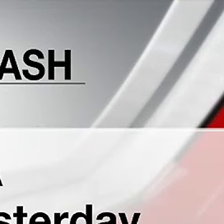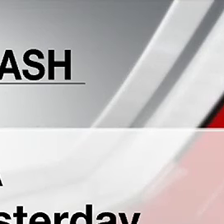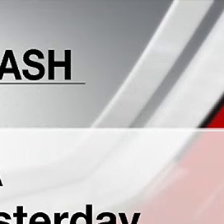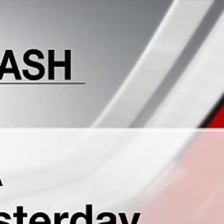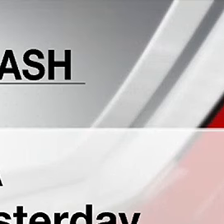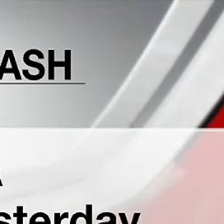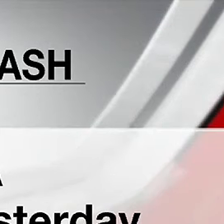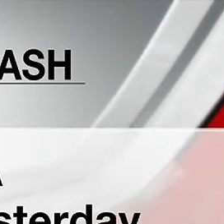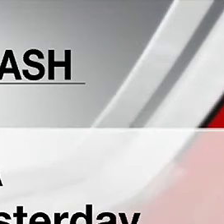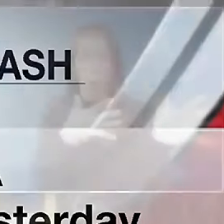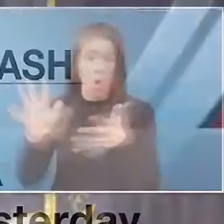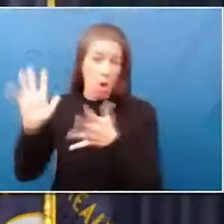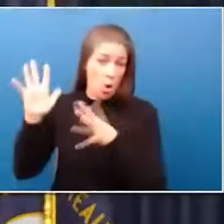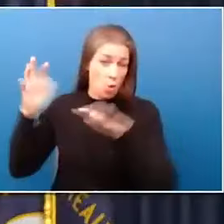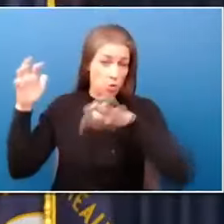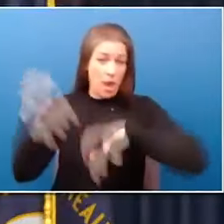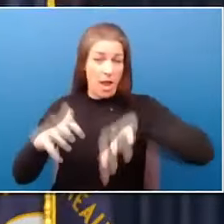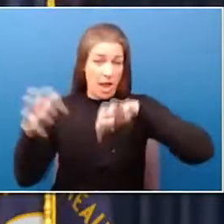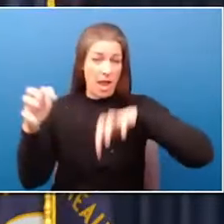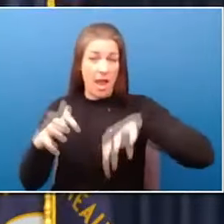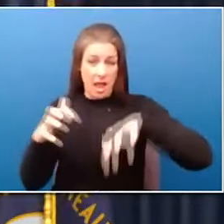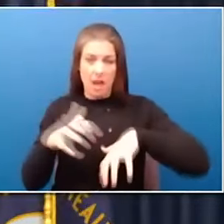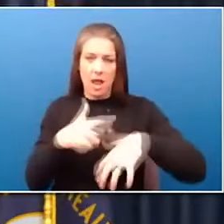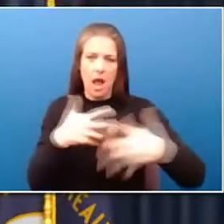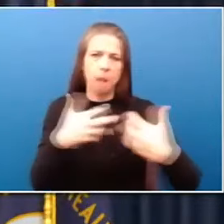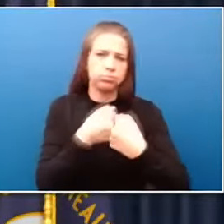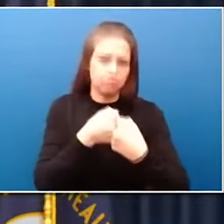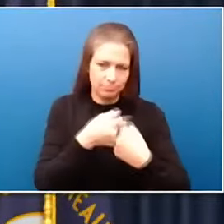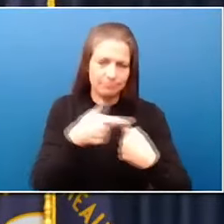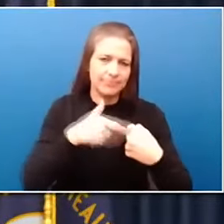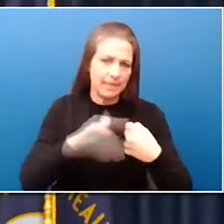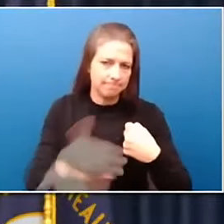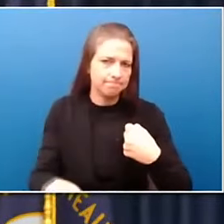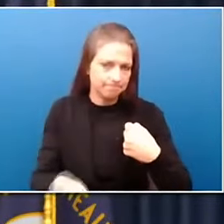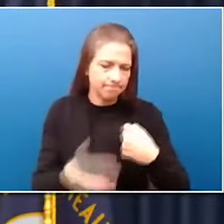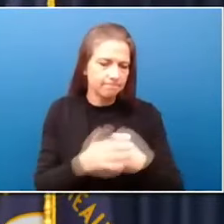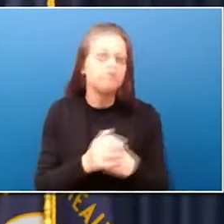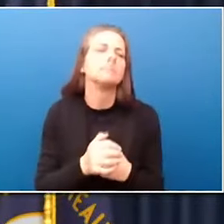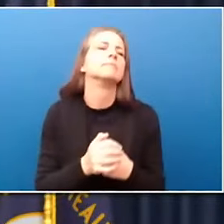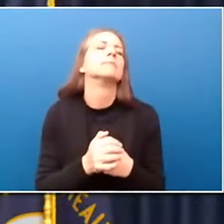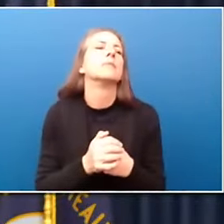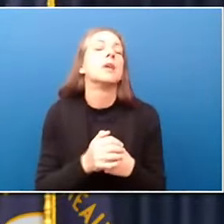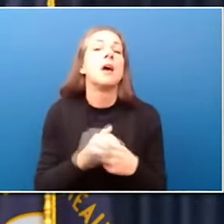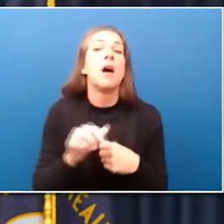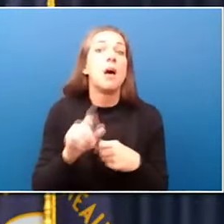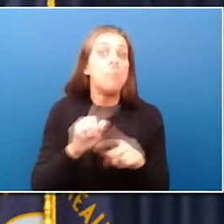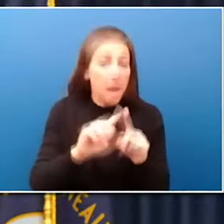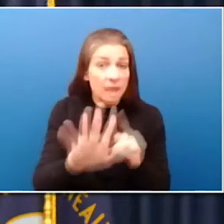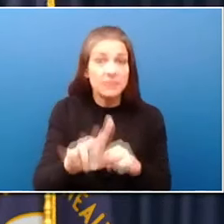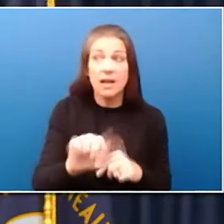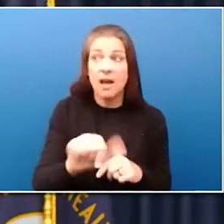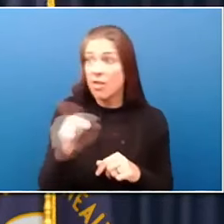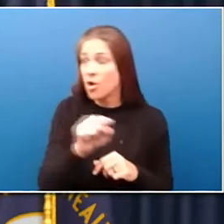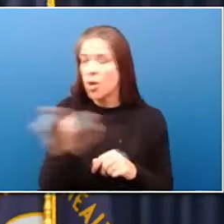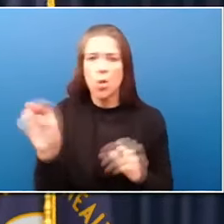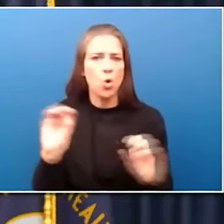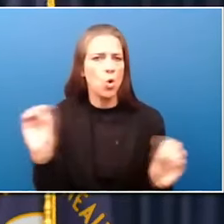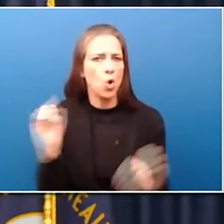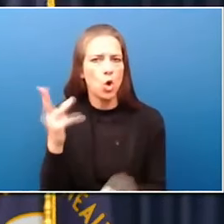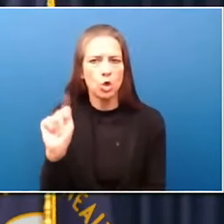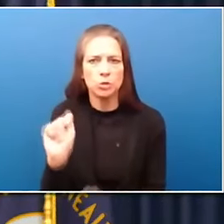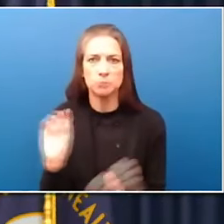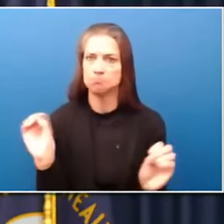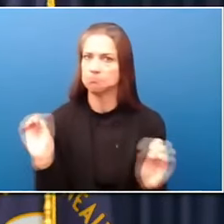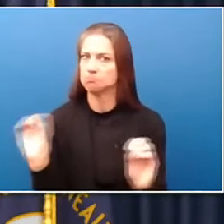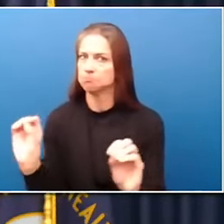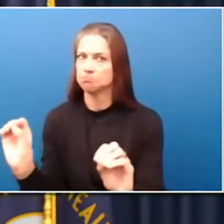still without power. The better news is, outside of that, we haven't even had major injuries reported, but listen, the loss